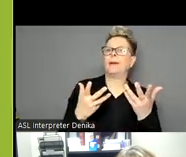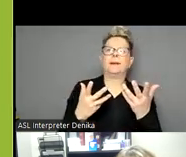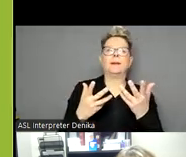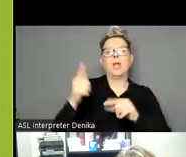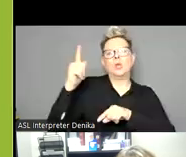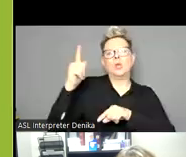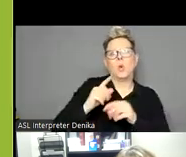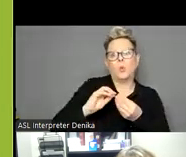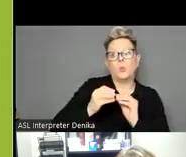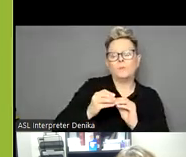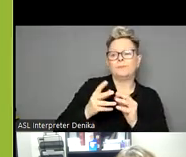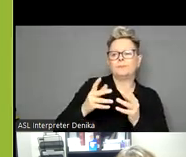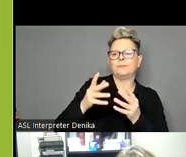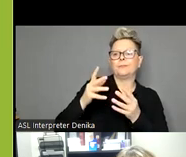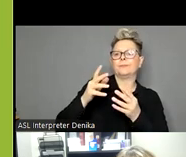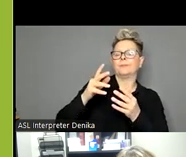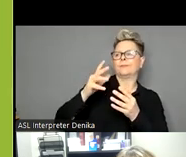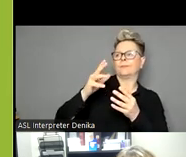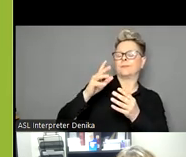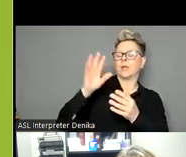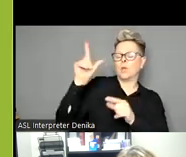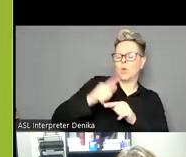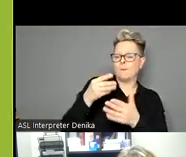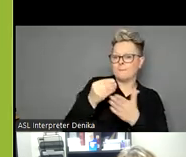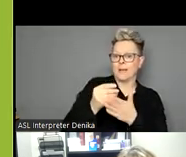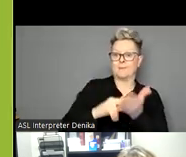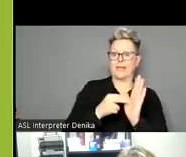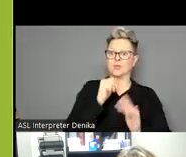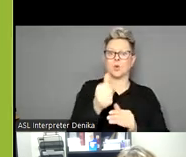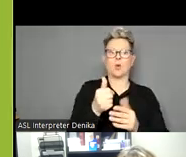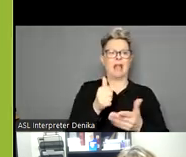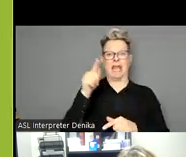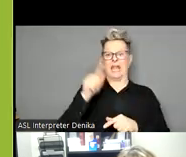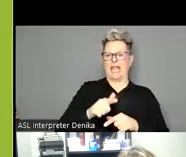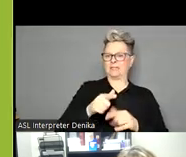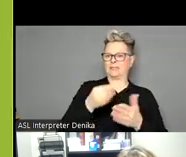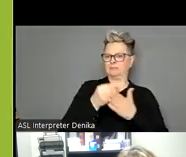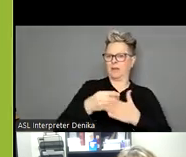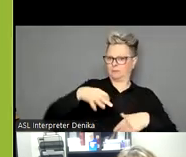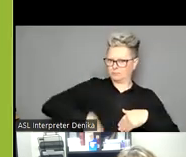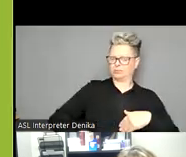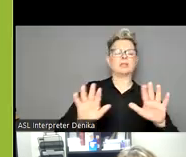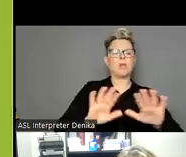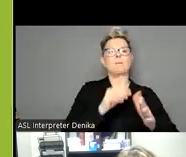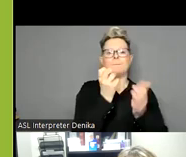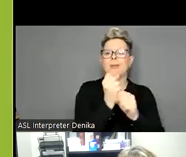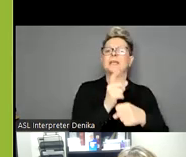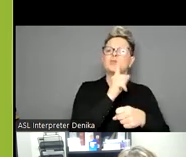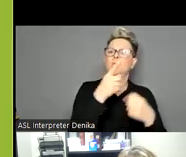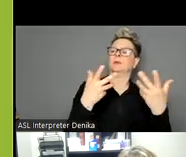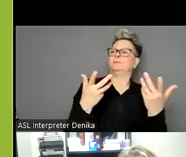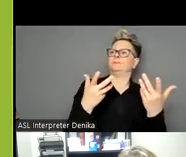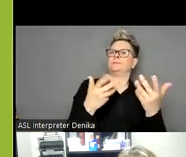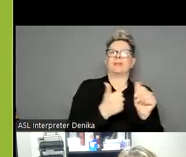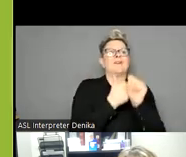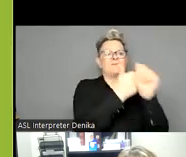heating. They need to try and maximize the value of your house. They need to keep your estate's